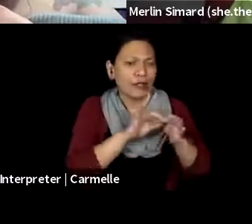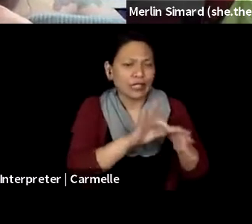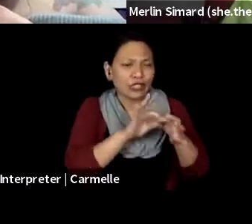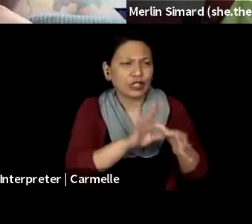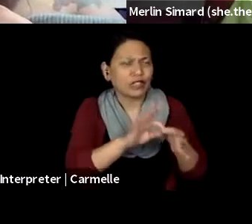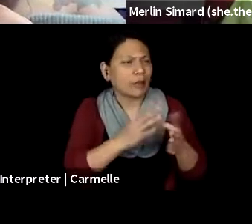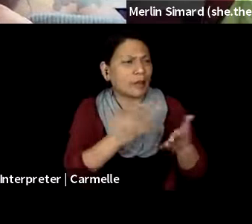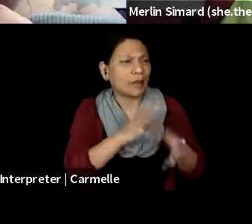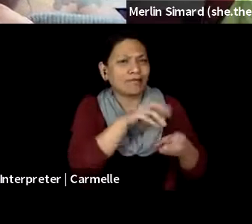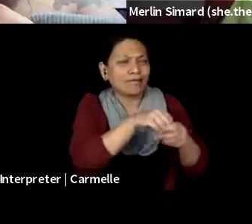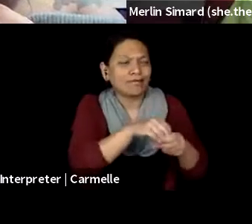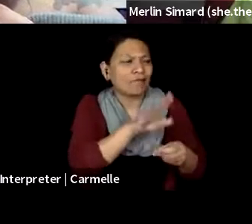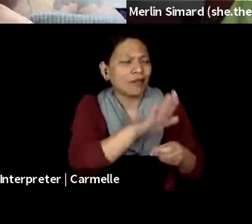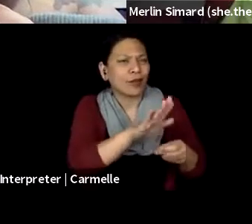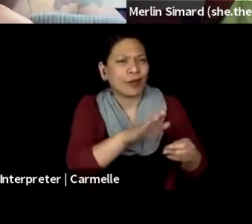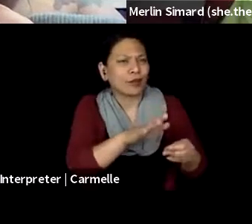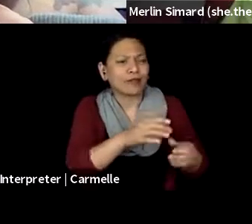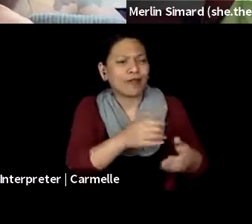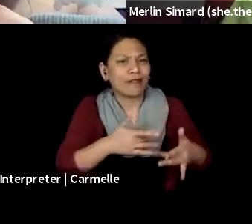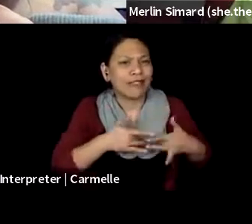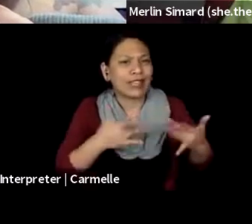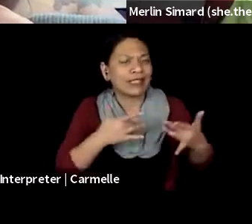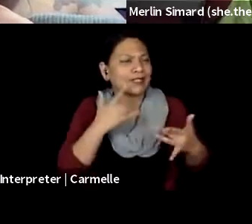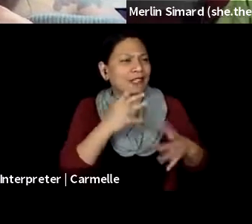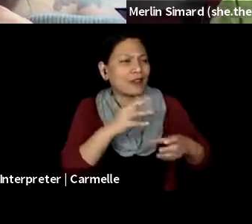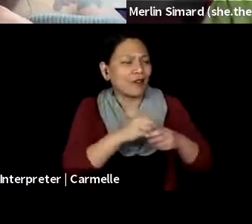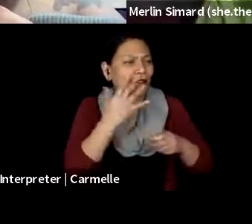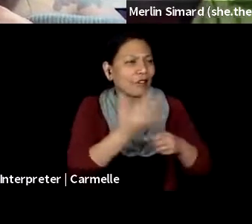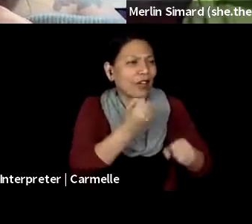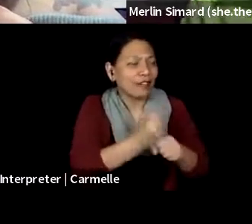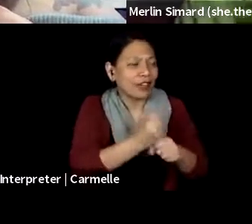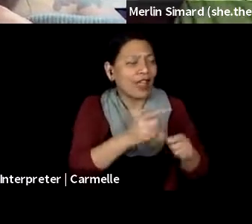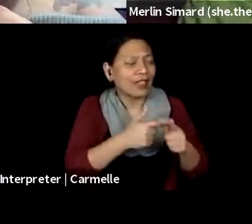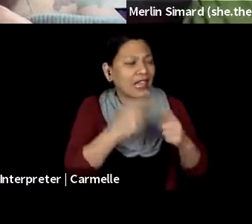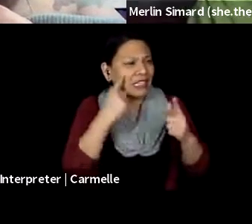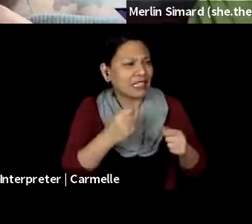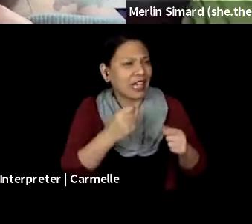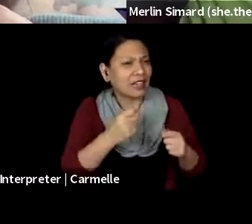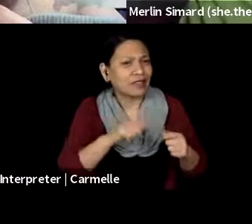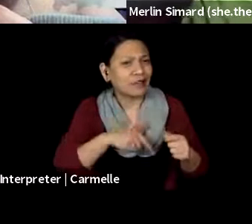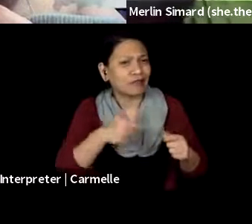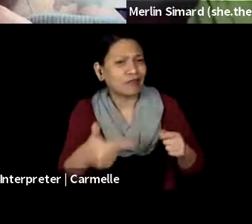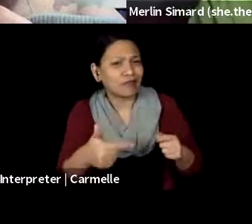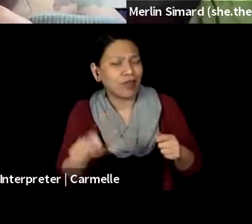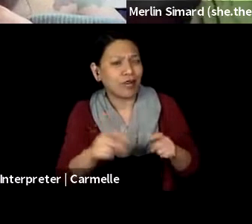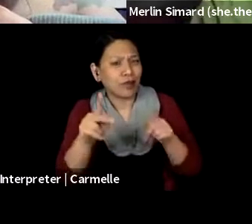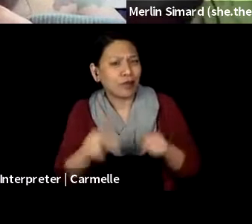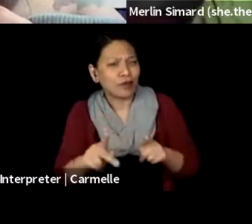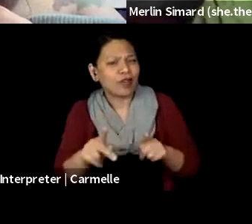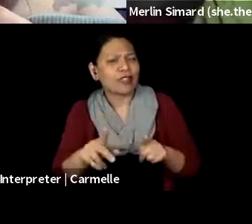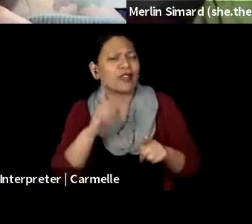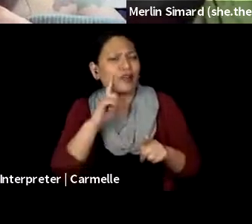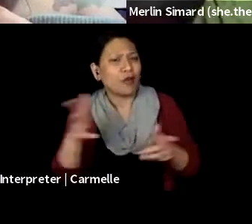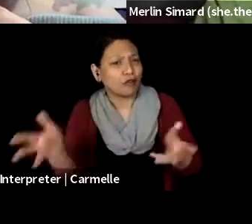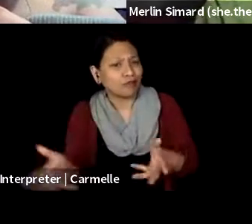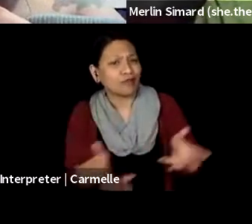organization helping with events for 5 years, and then I wanted to give another artist an opportunity to bring her crew in and perform and